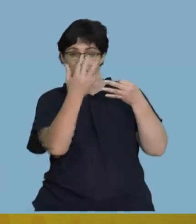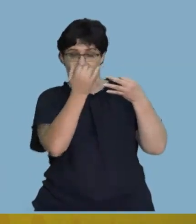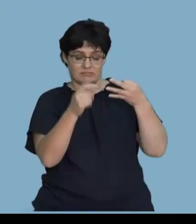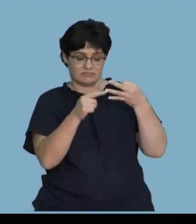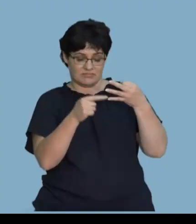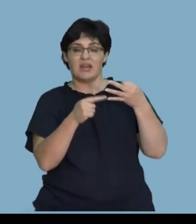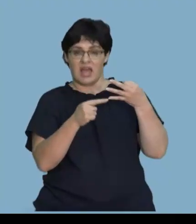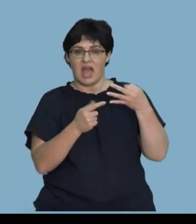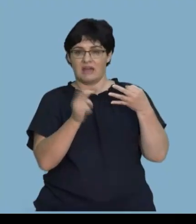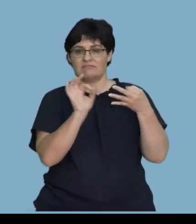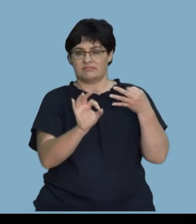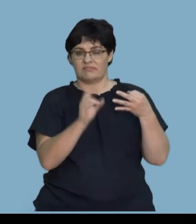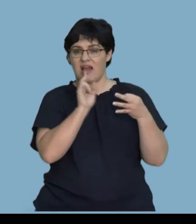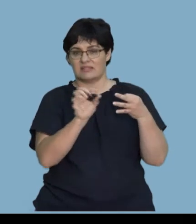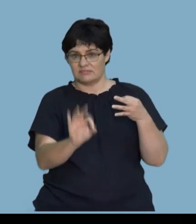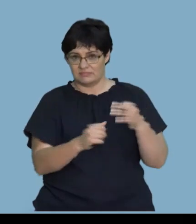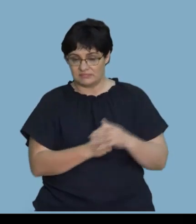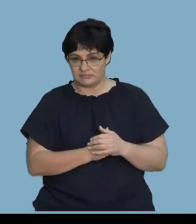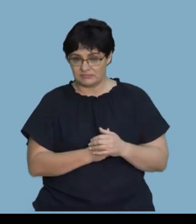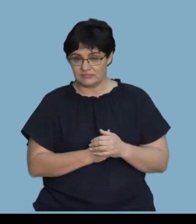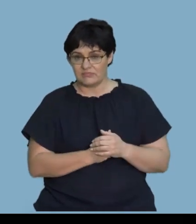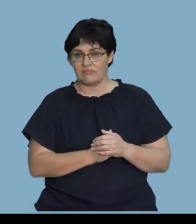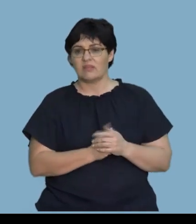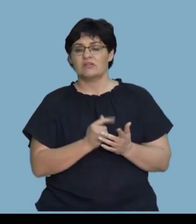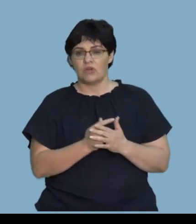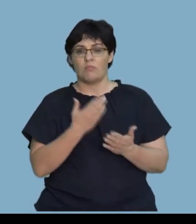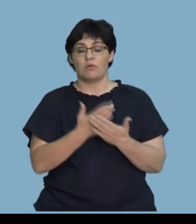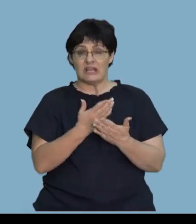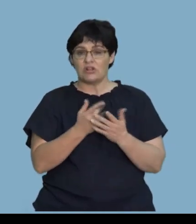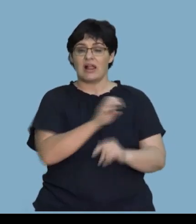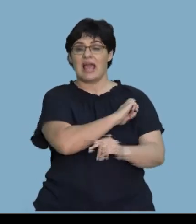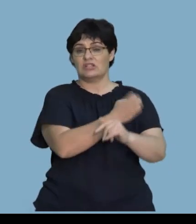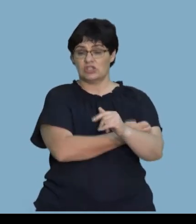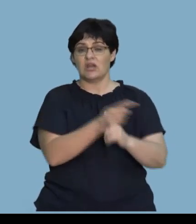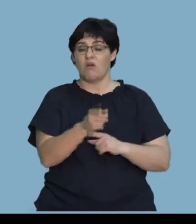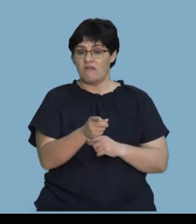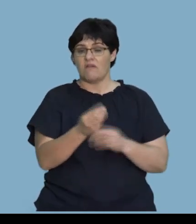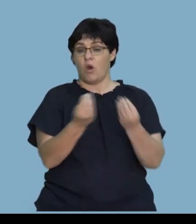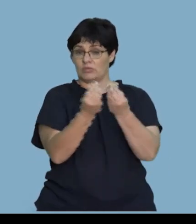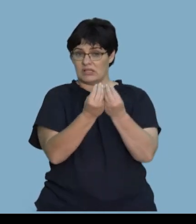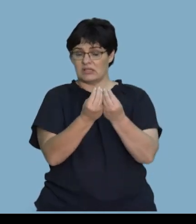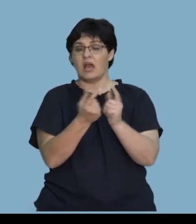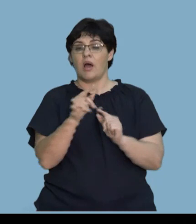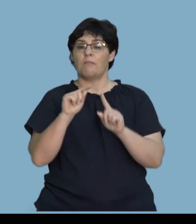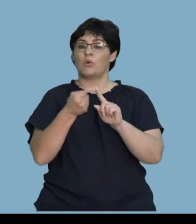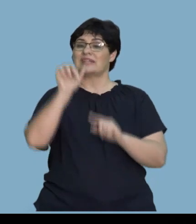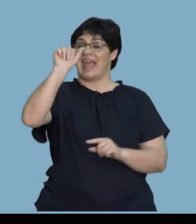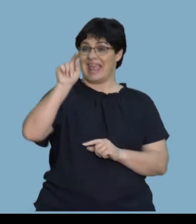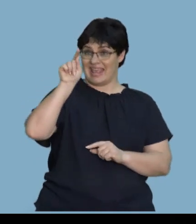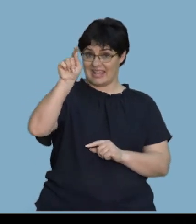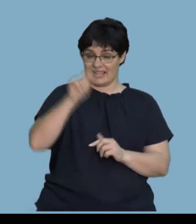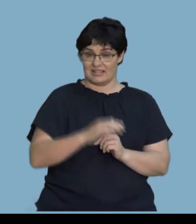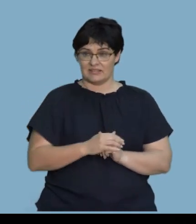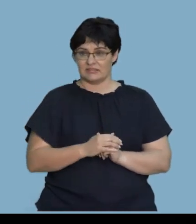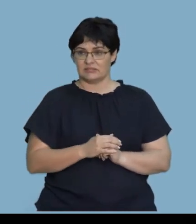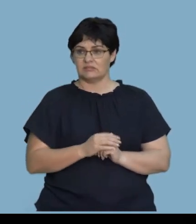straightforward, okay? So calculate the gravitational potential energy of the object when it was at point A, right? So this is the